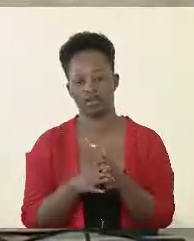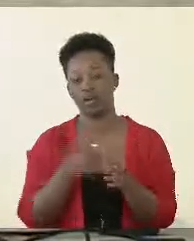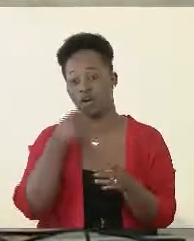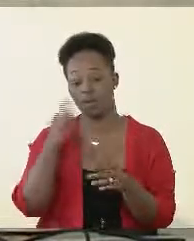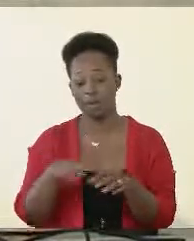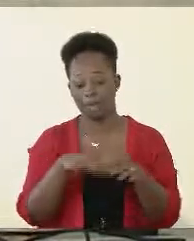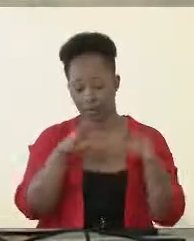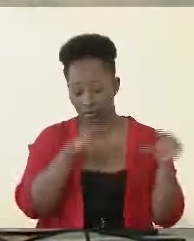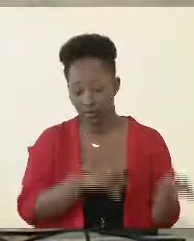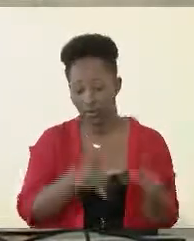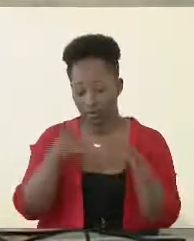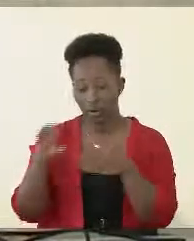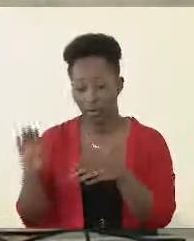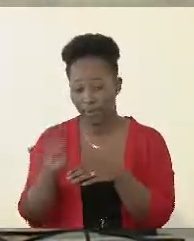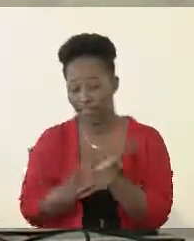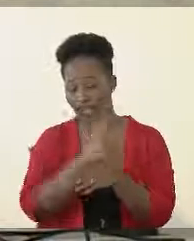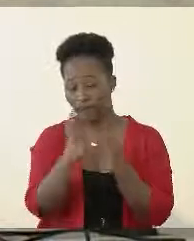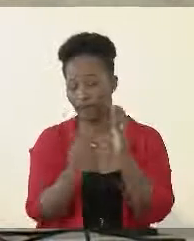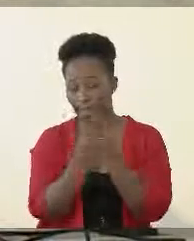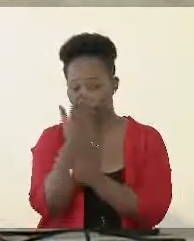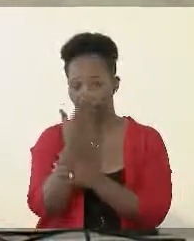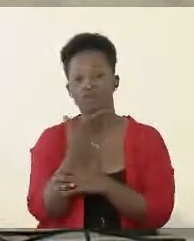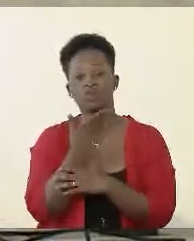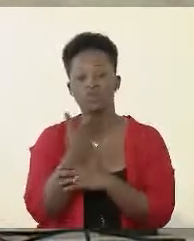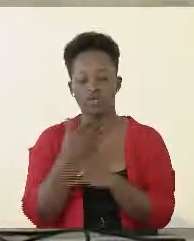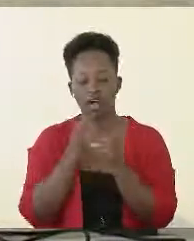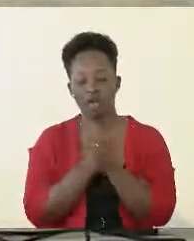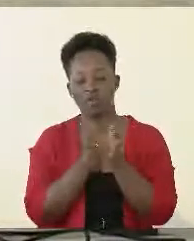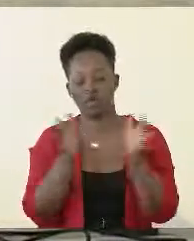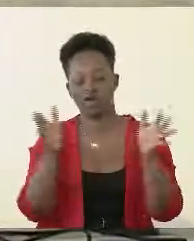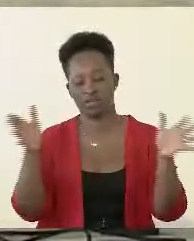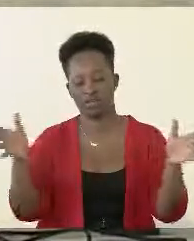and expand your business in order to expand the market share.